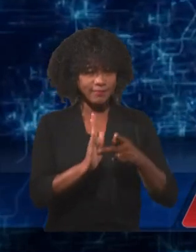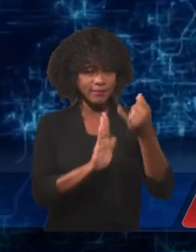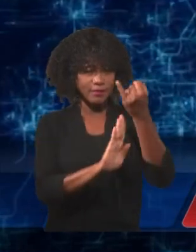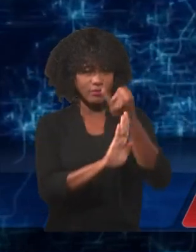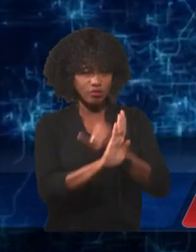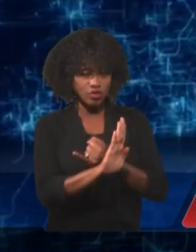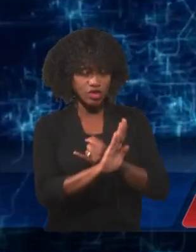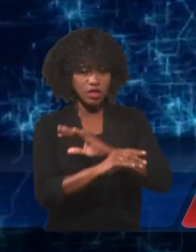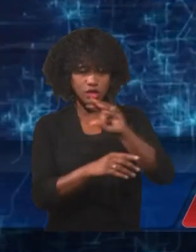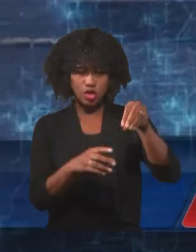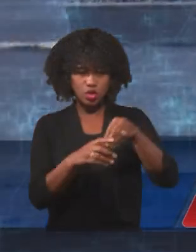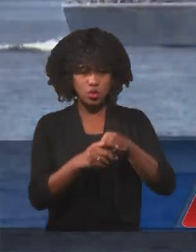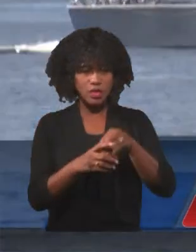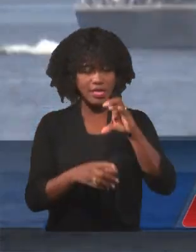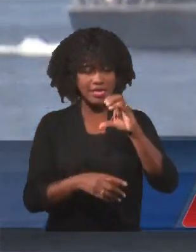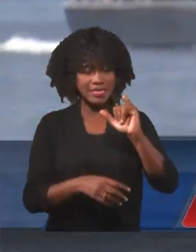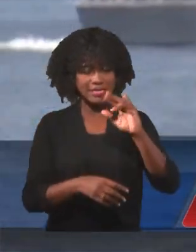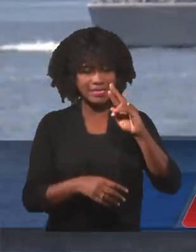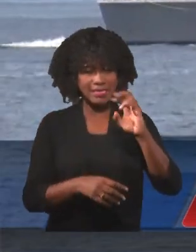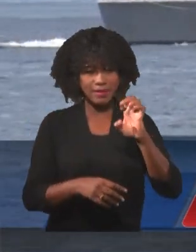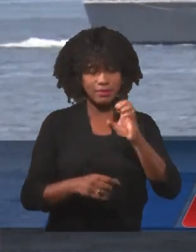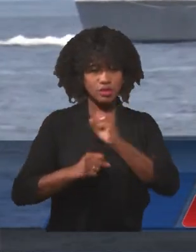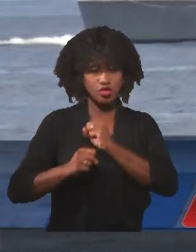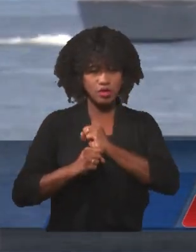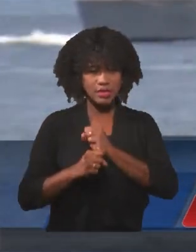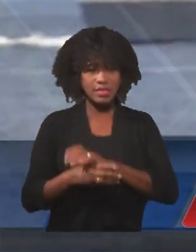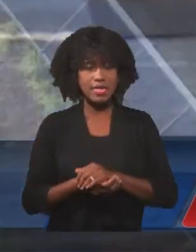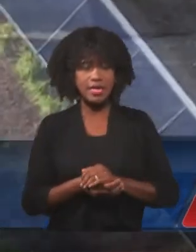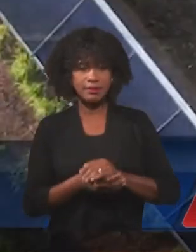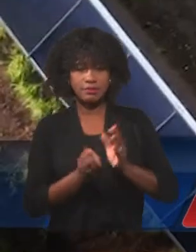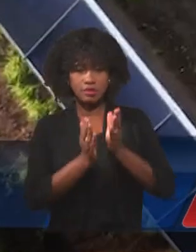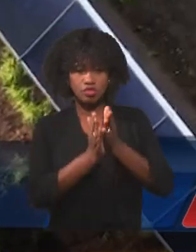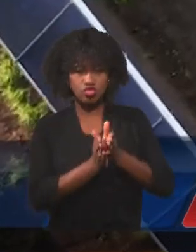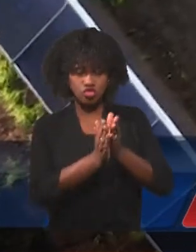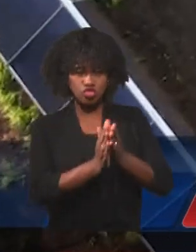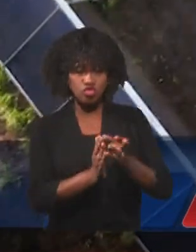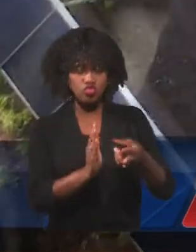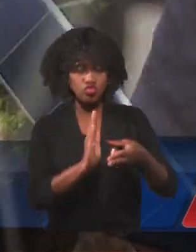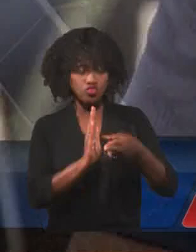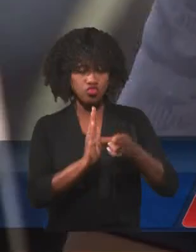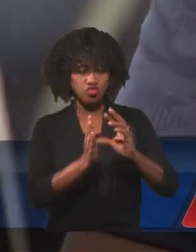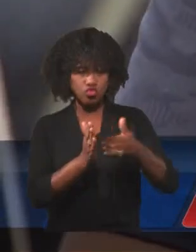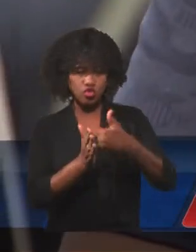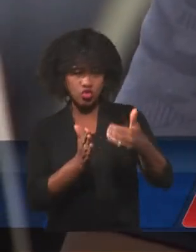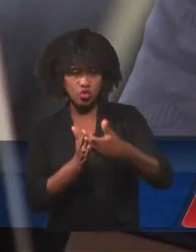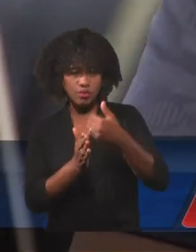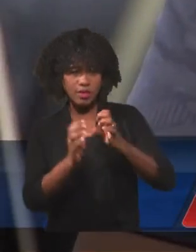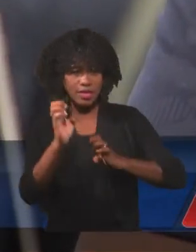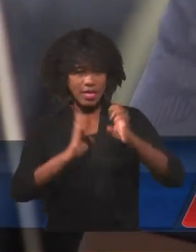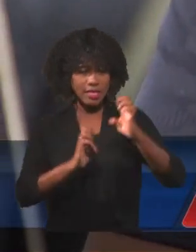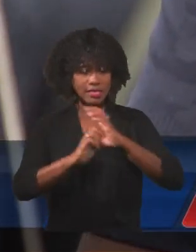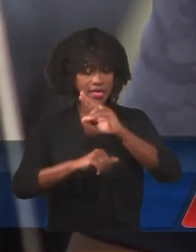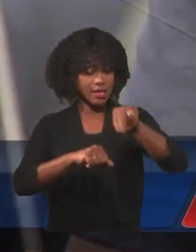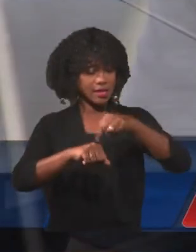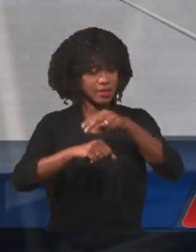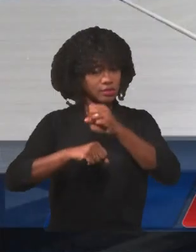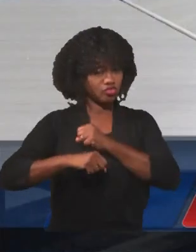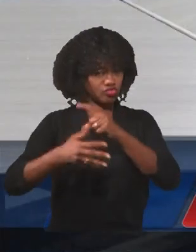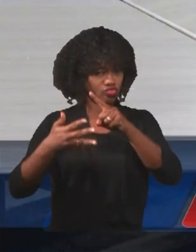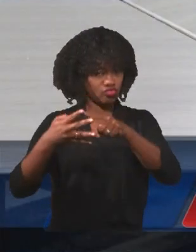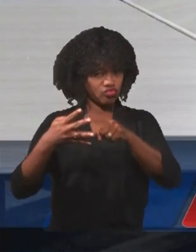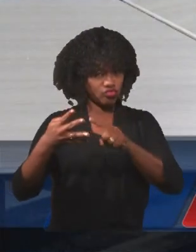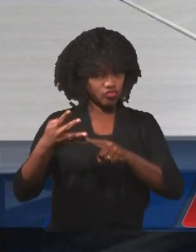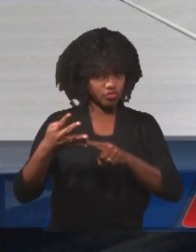including cybersecurity, maritime domain awareness, renewable energy, and national security, President and Chair of